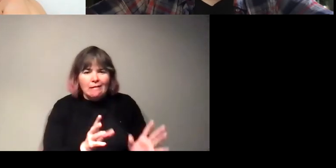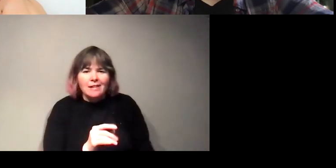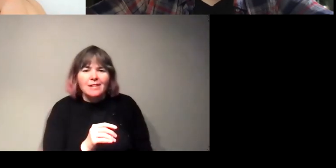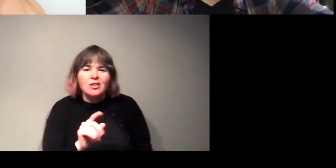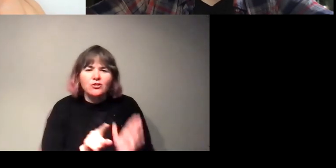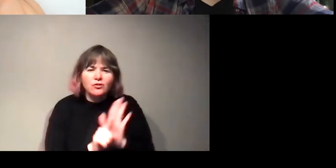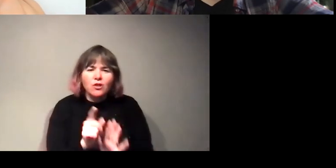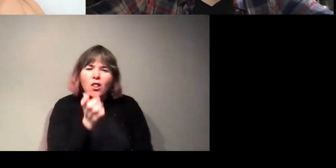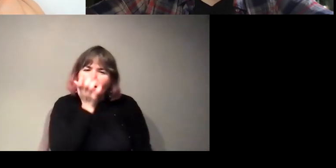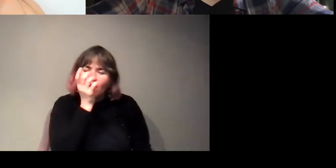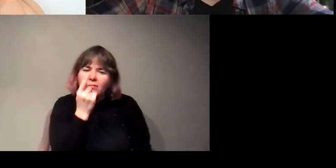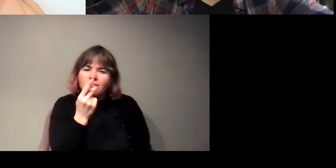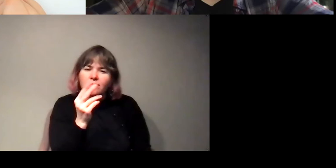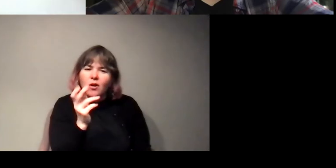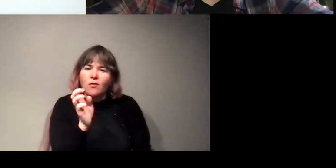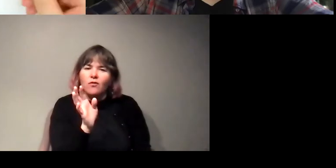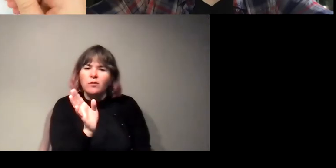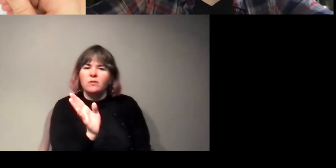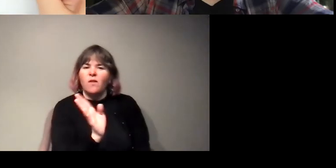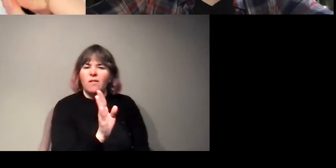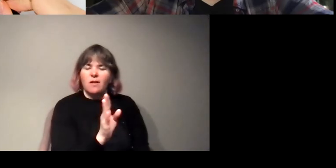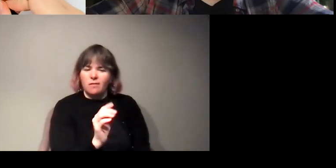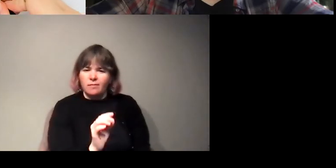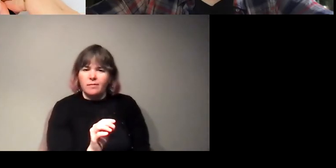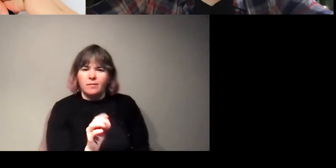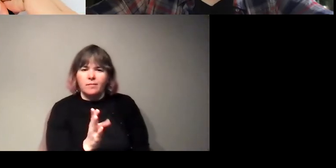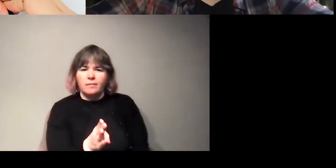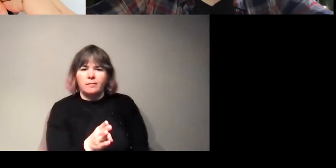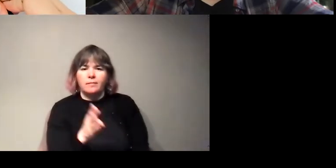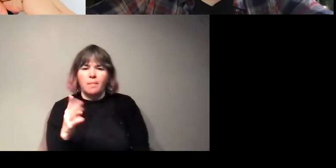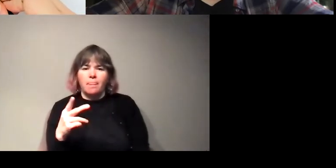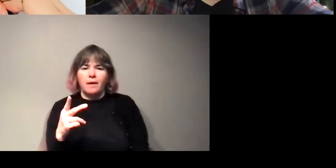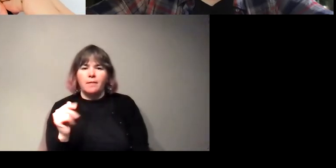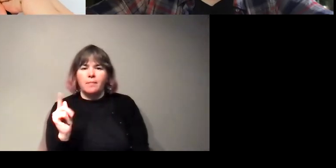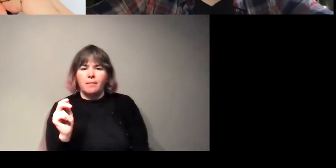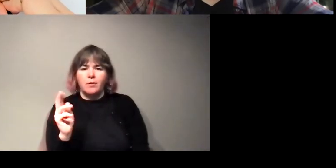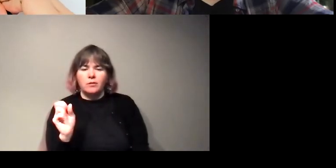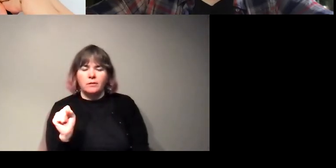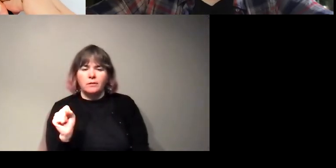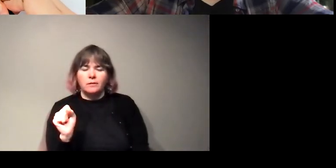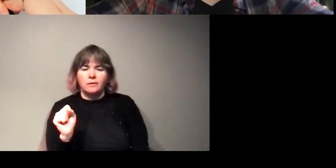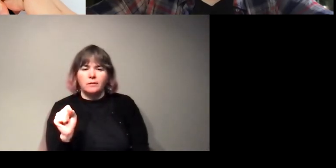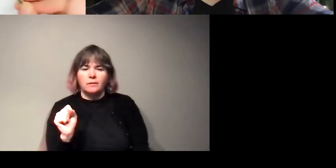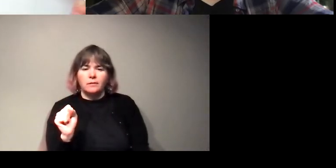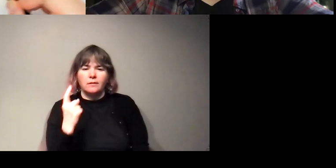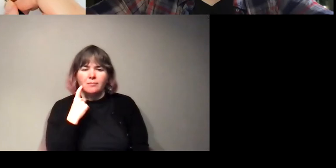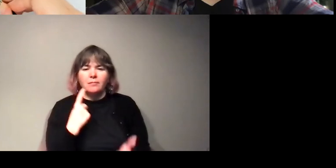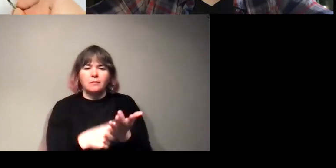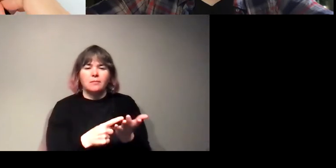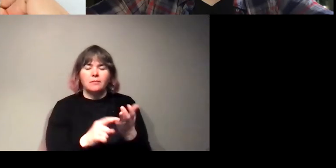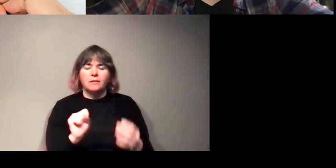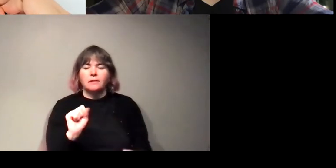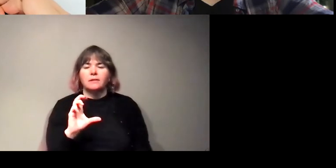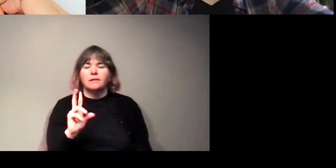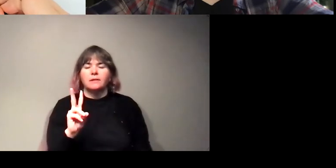The tall grass prairie is sort of over here, and then the Pine Barrens and sort of like Savannah oak area is sort